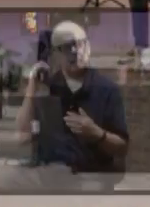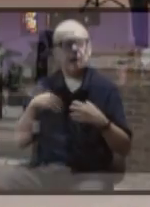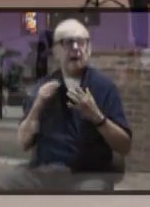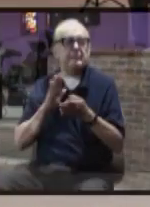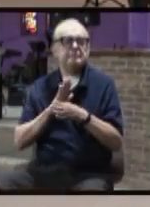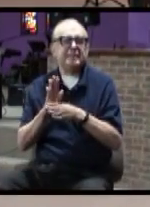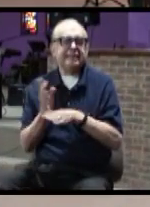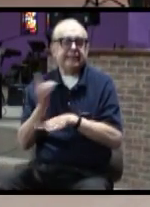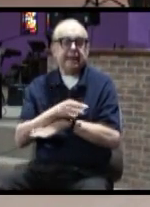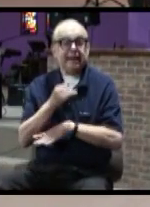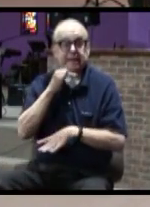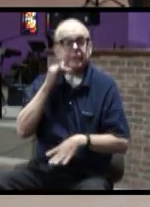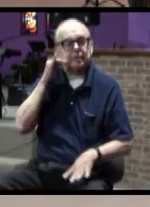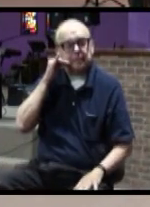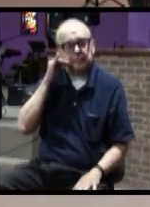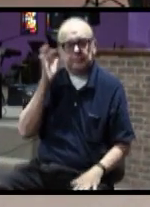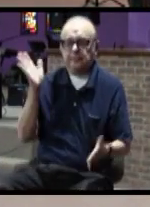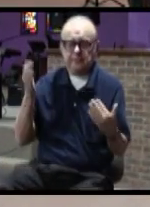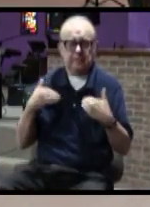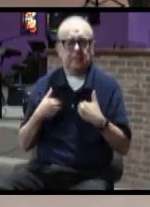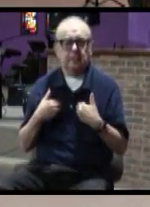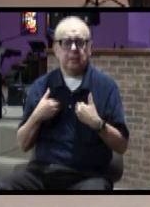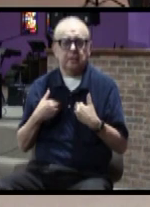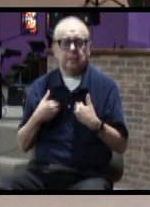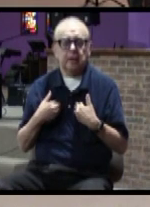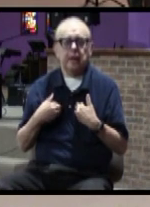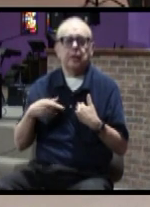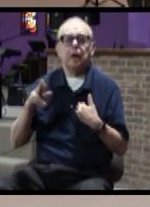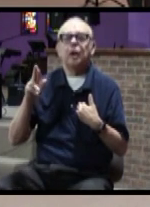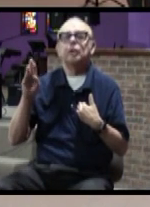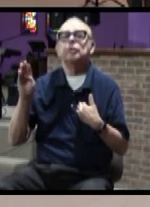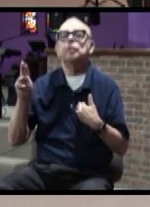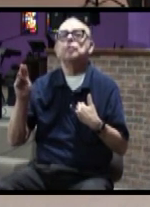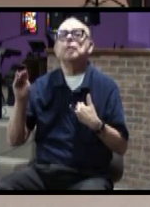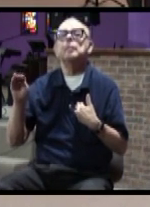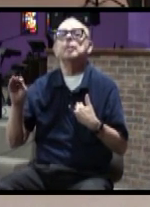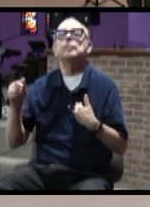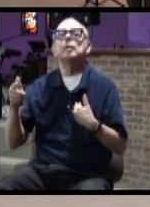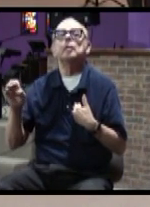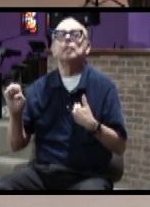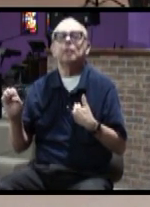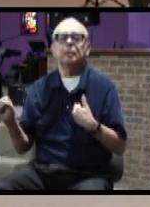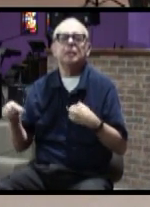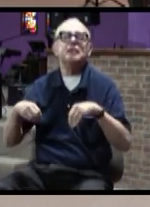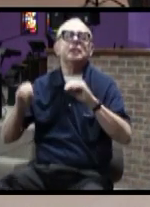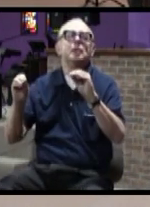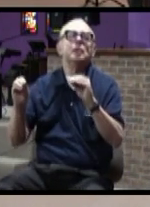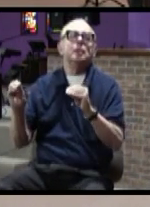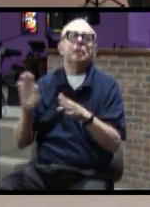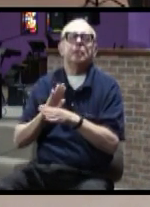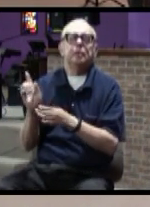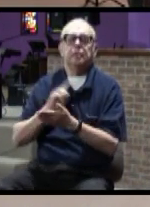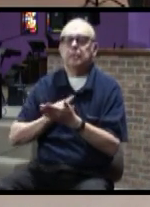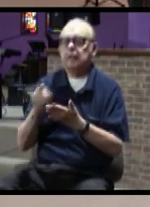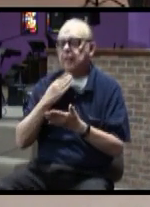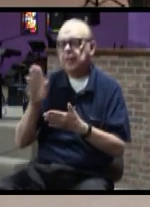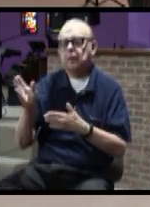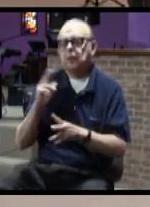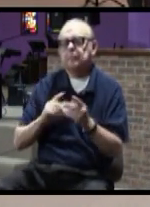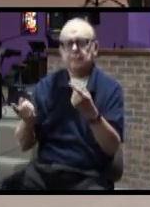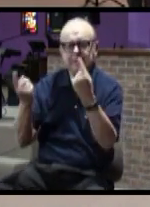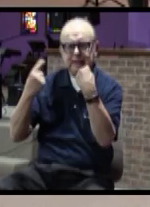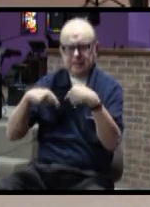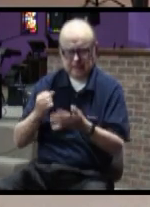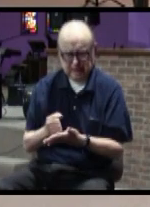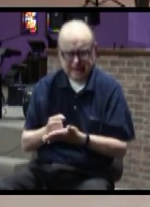So yesterday we had a busy day. We had the rummage sale. Had a busy week. Thanks to